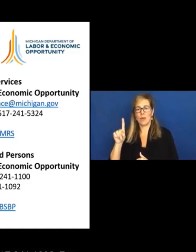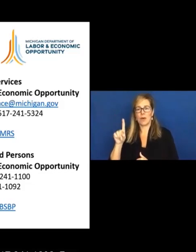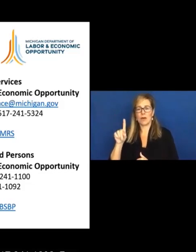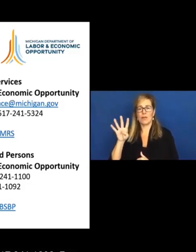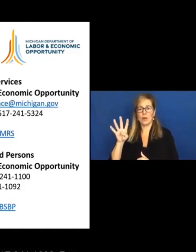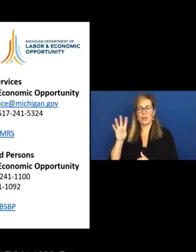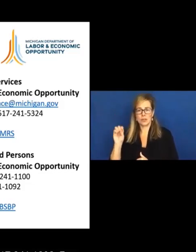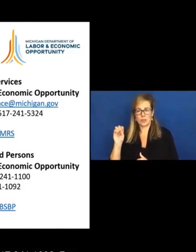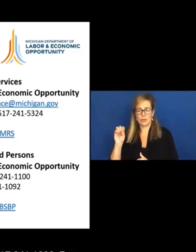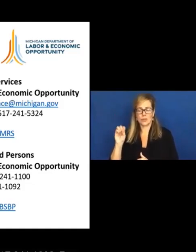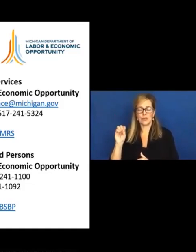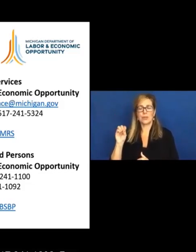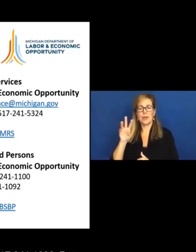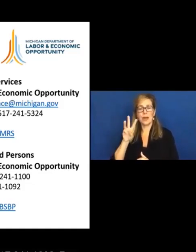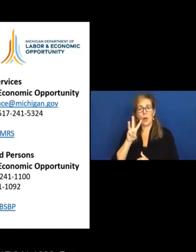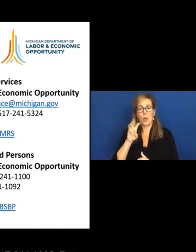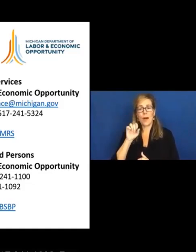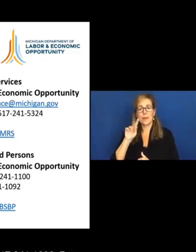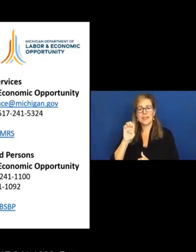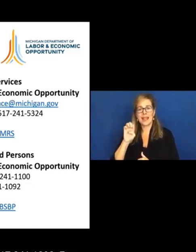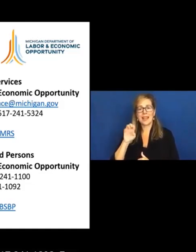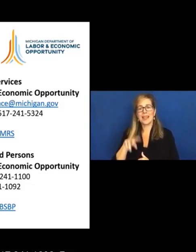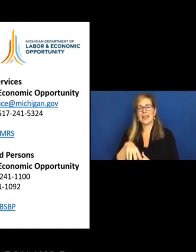517-335-5140, and their website is